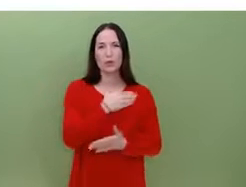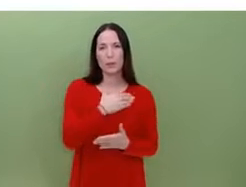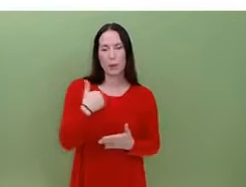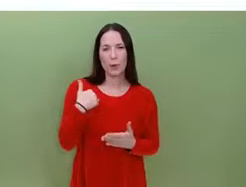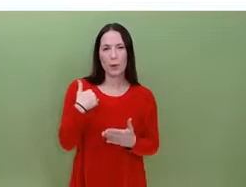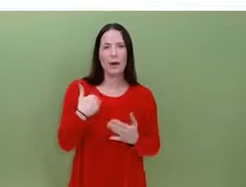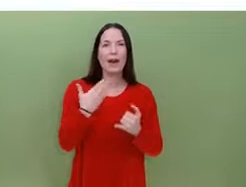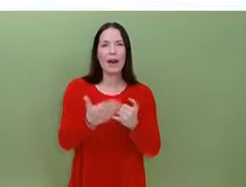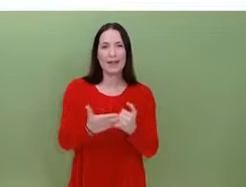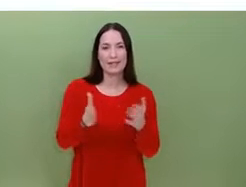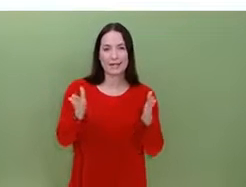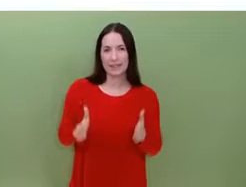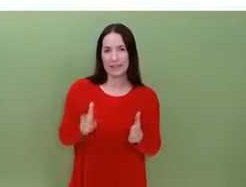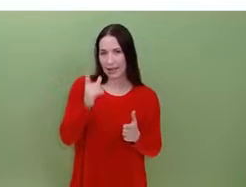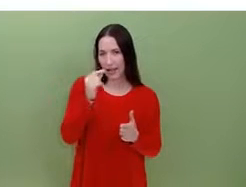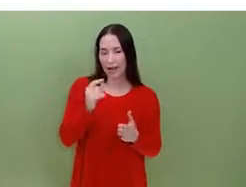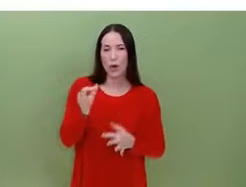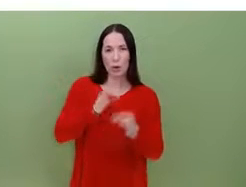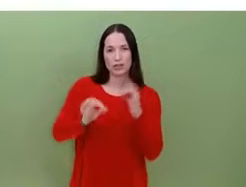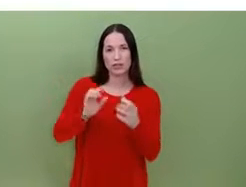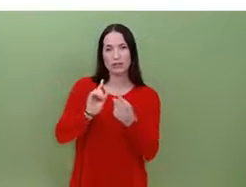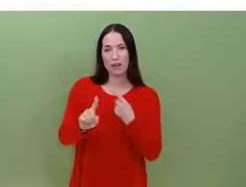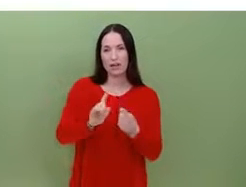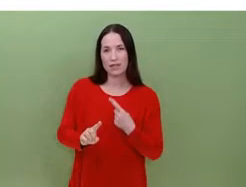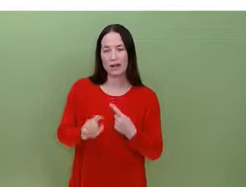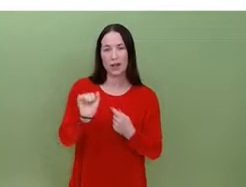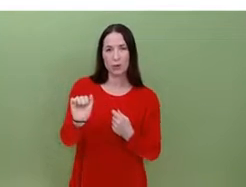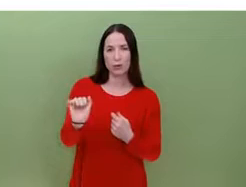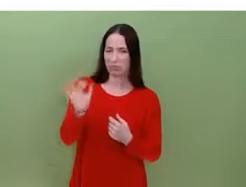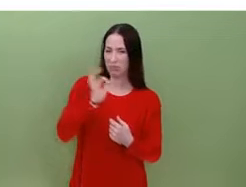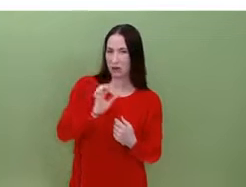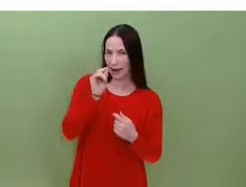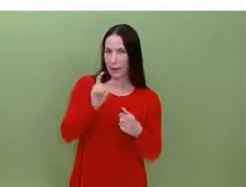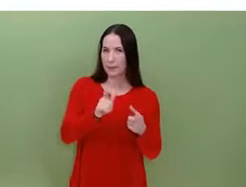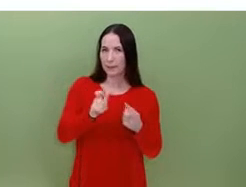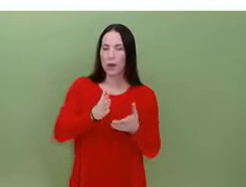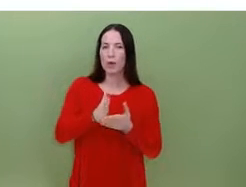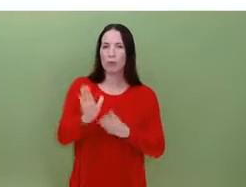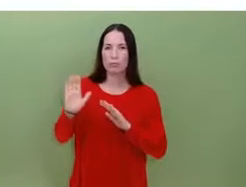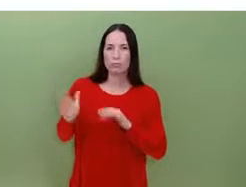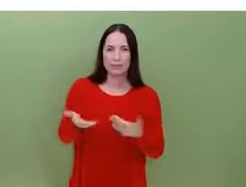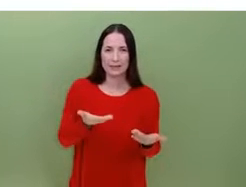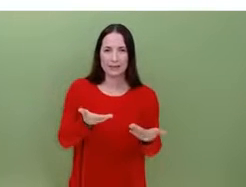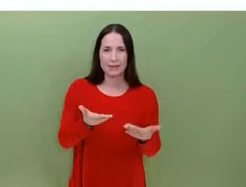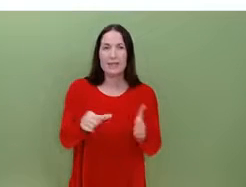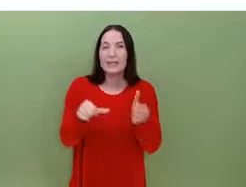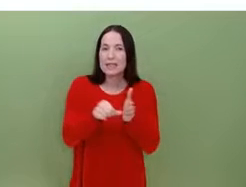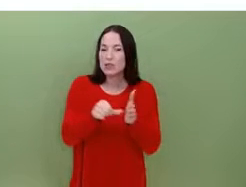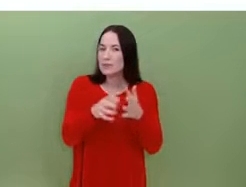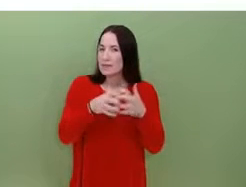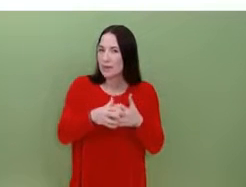questions and answers so we can pick up on some of the questions that you've got for the presenters. If you're experiencing any technical issues, please do